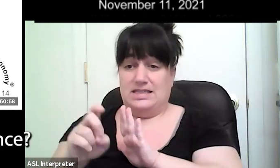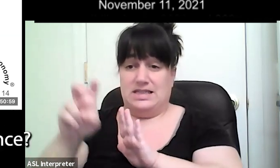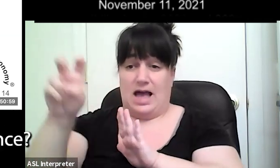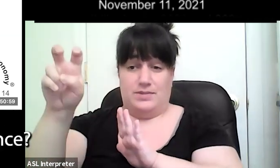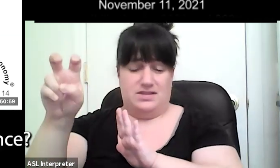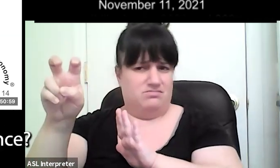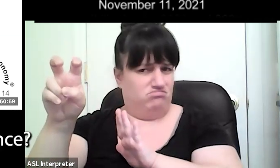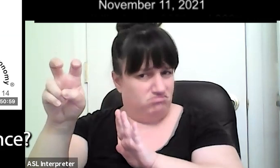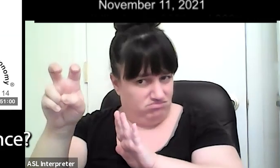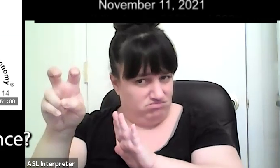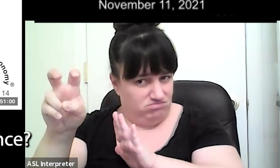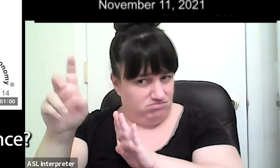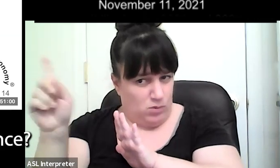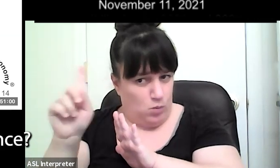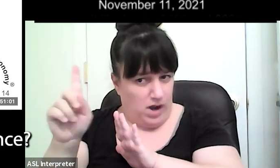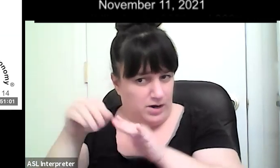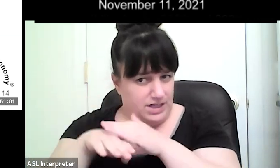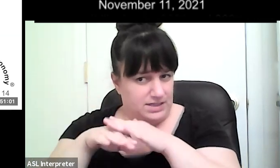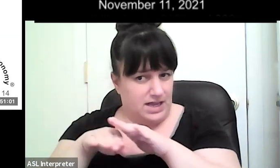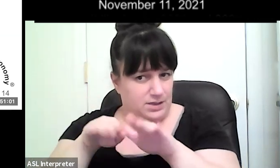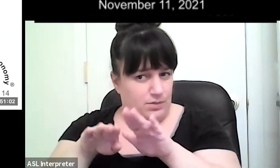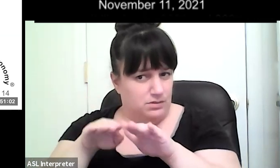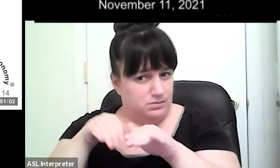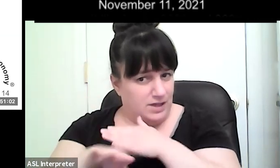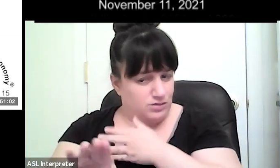you're wondering, where is the accessible entrance?